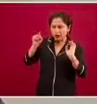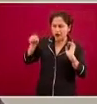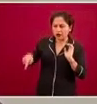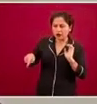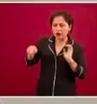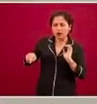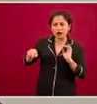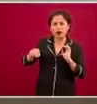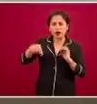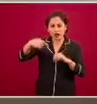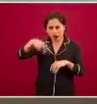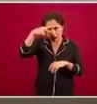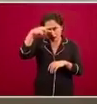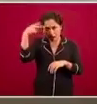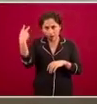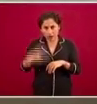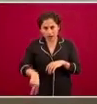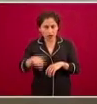that